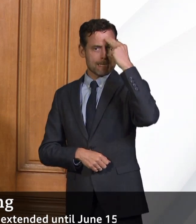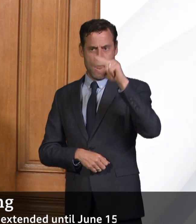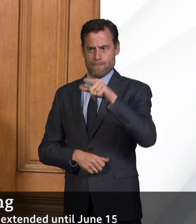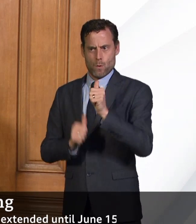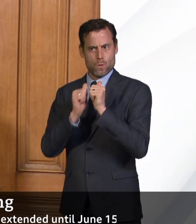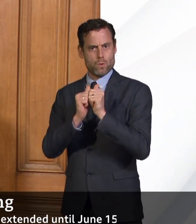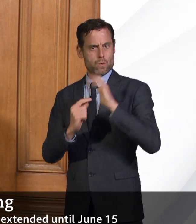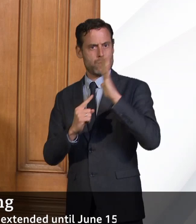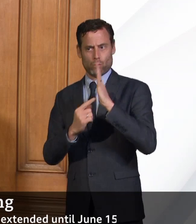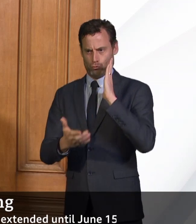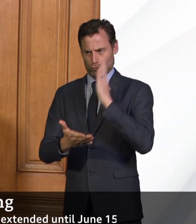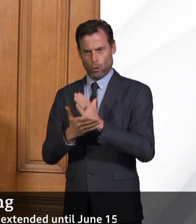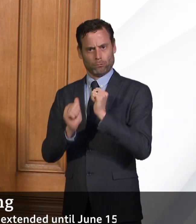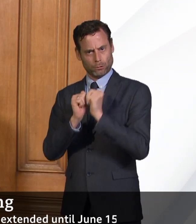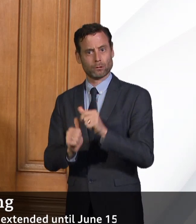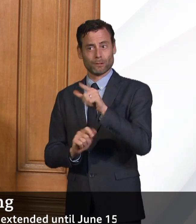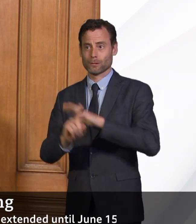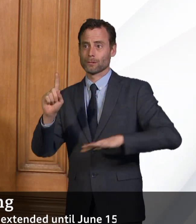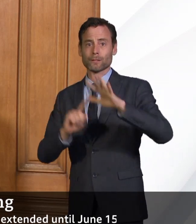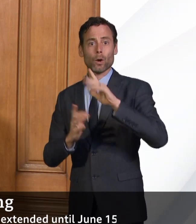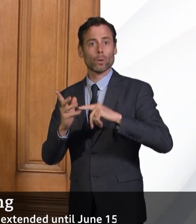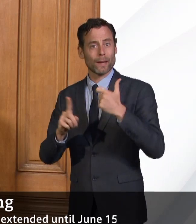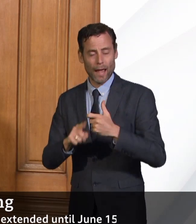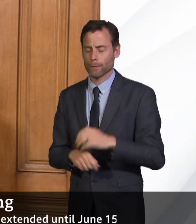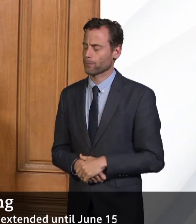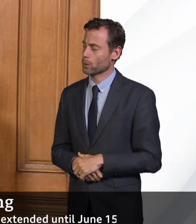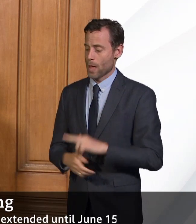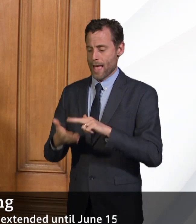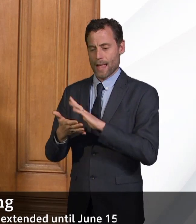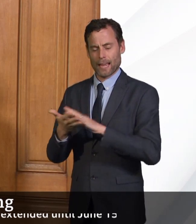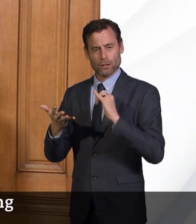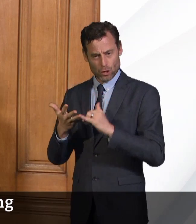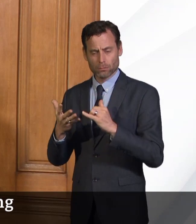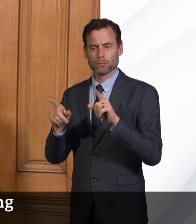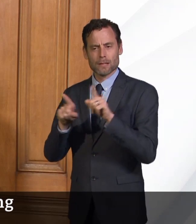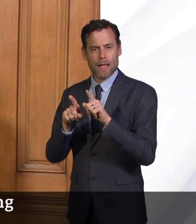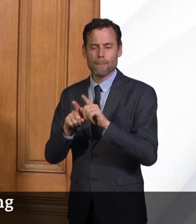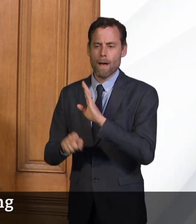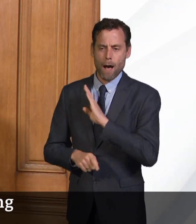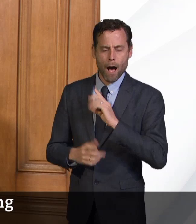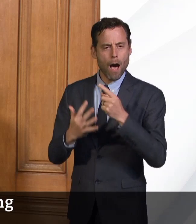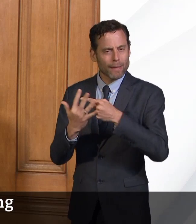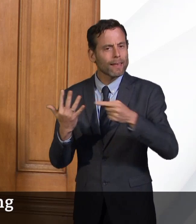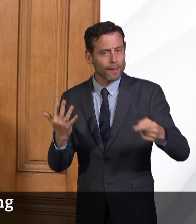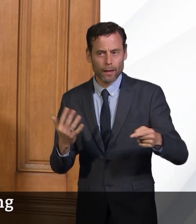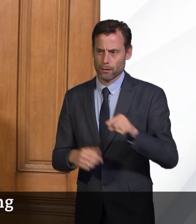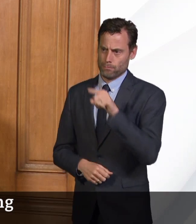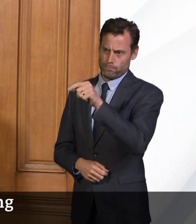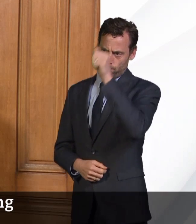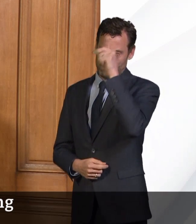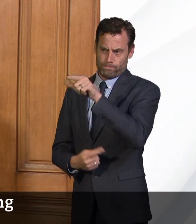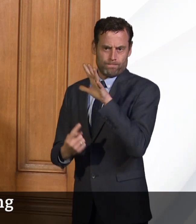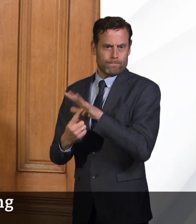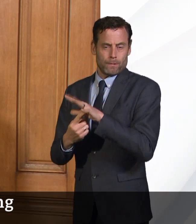country. Along with our armed forces and other public service organisations, the NHS is a rock for people in times